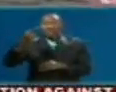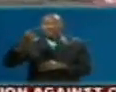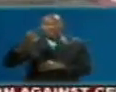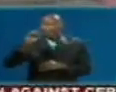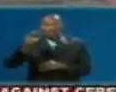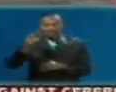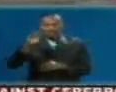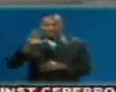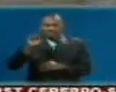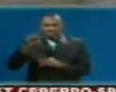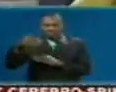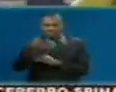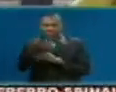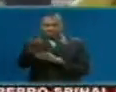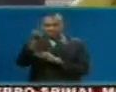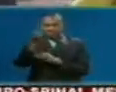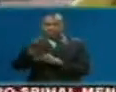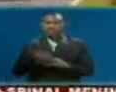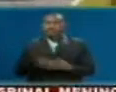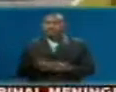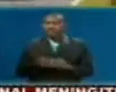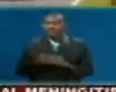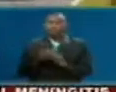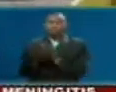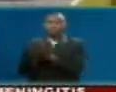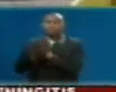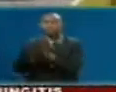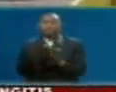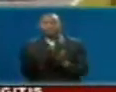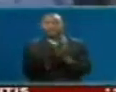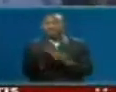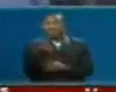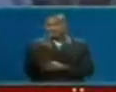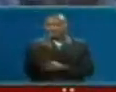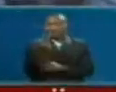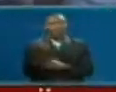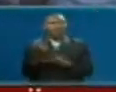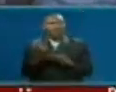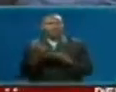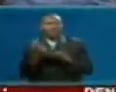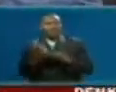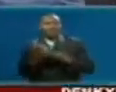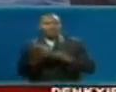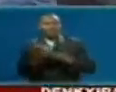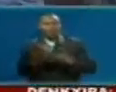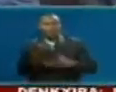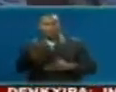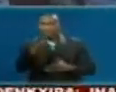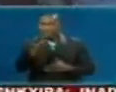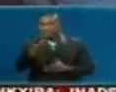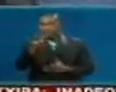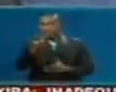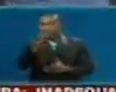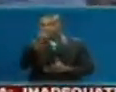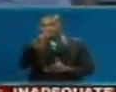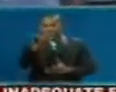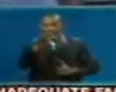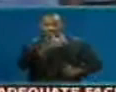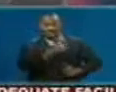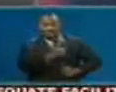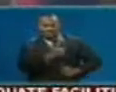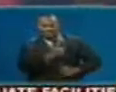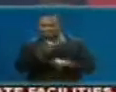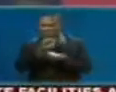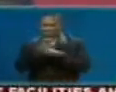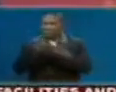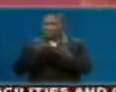language. The construction of the patrol boats forms part of a program to enable the Navy to perform its duties more